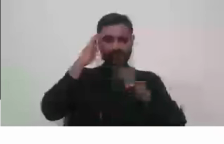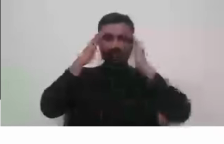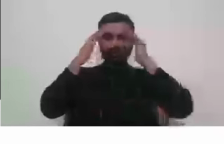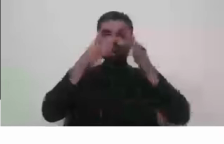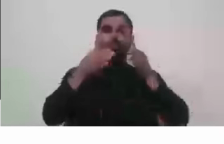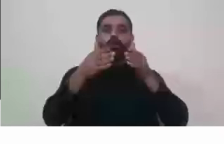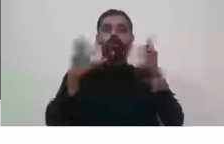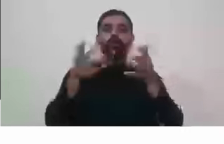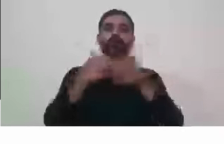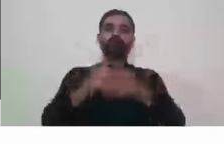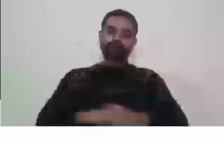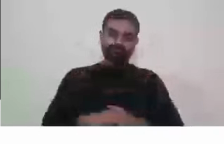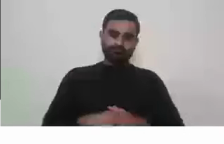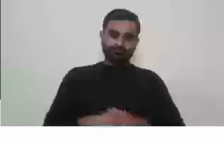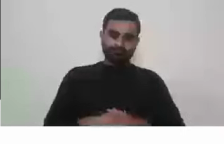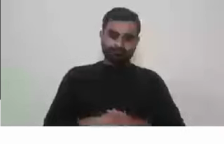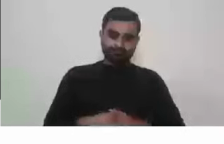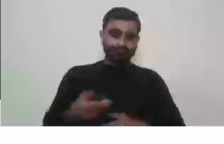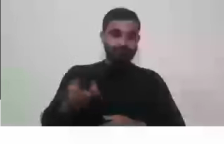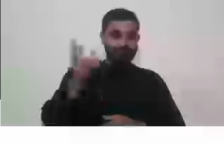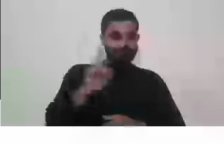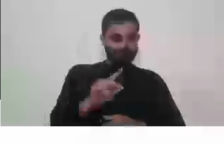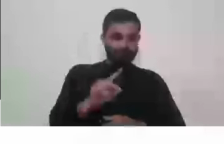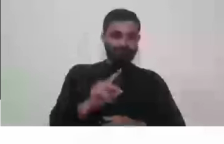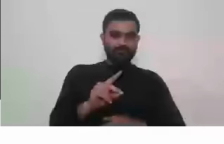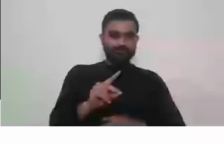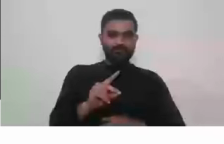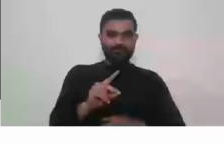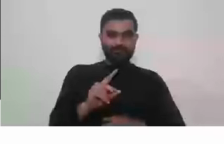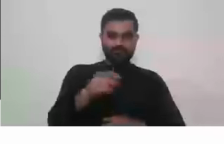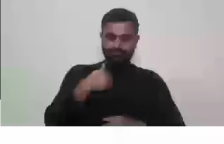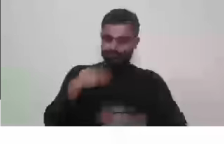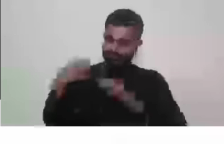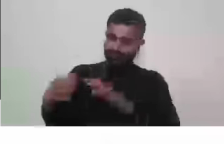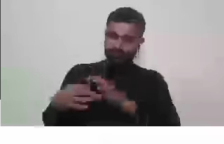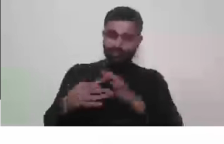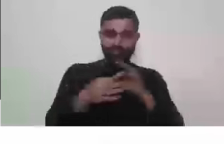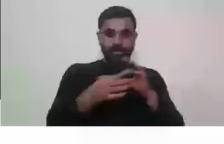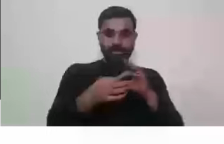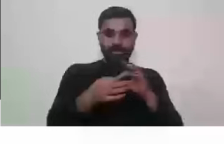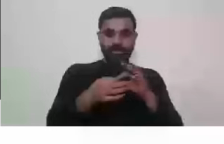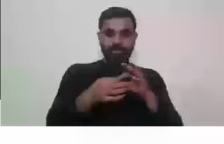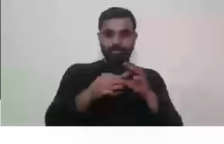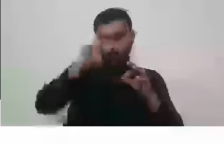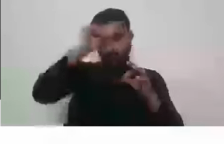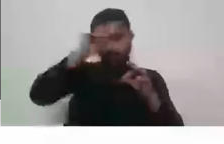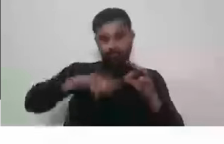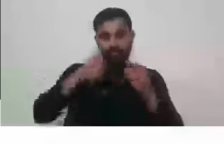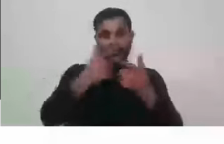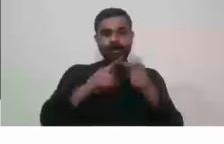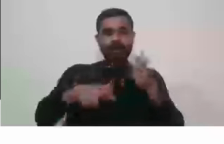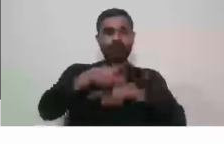areas. But again, like, we belong to such a multilingual country. It's really impossible to